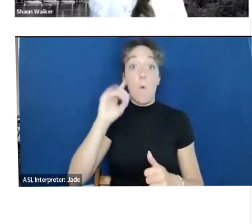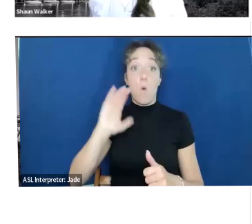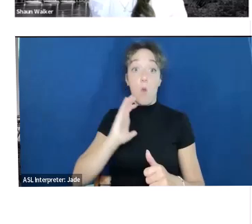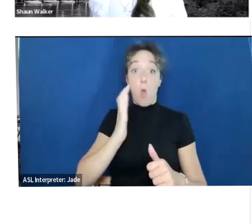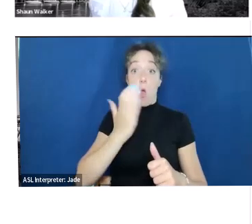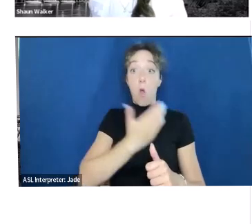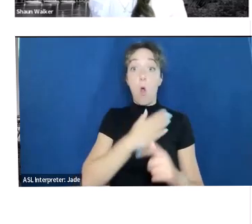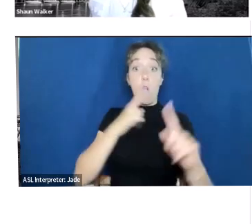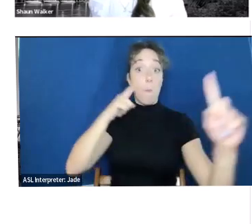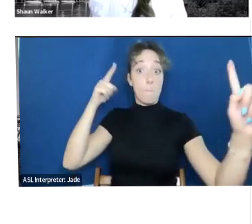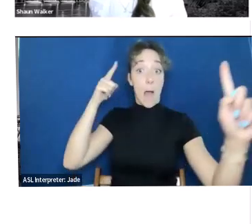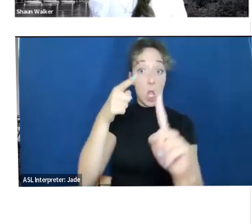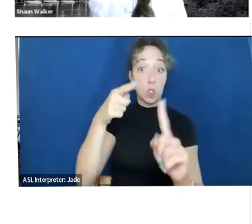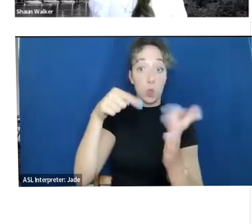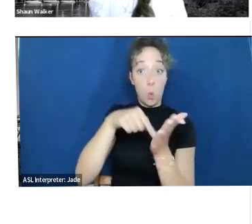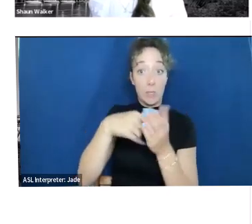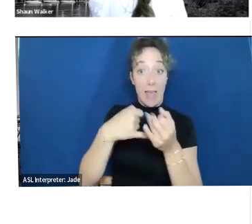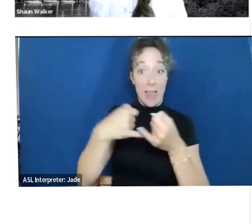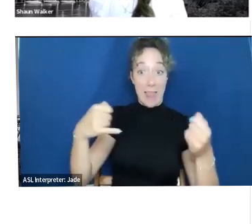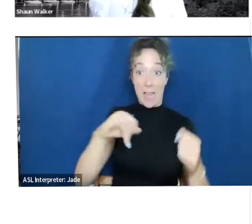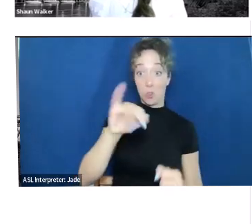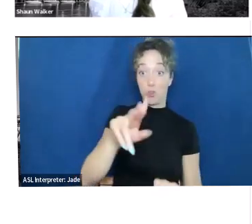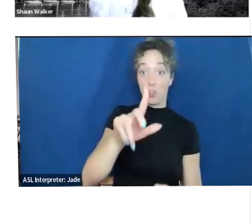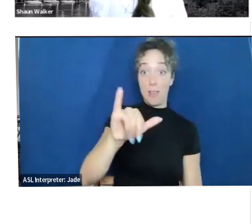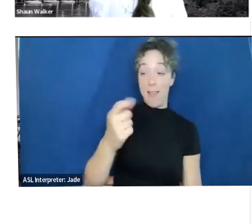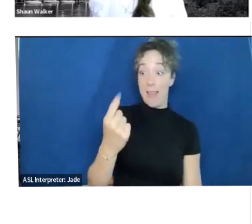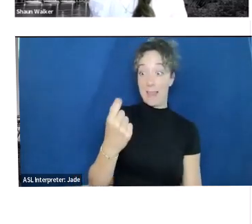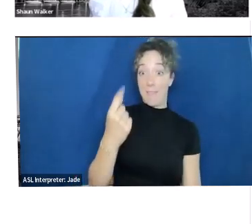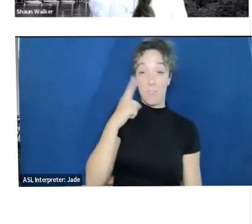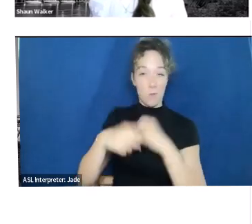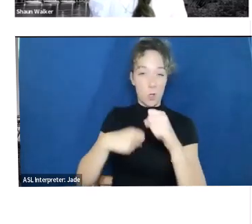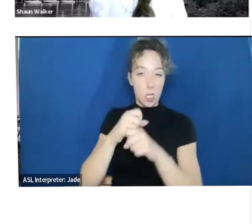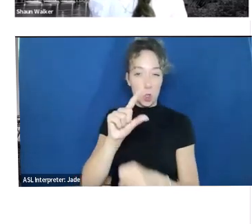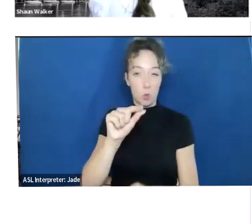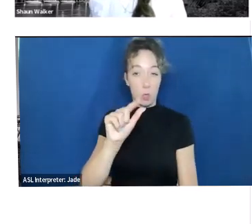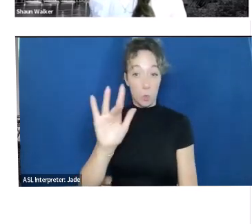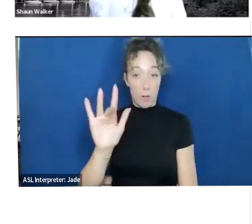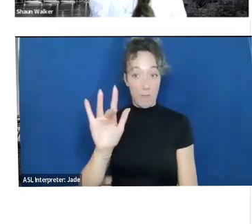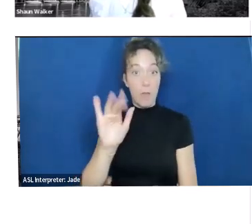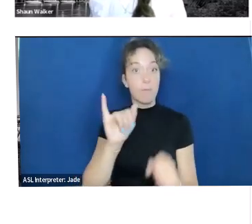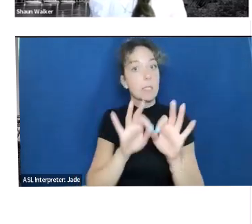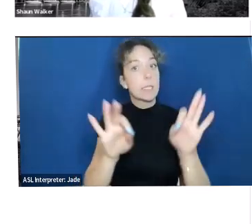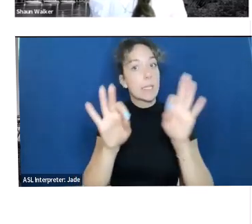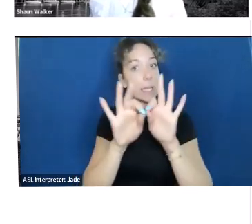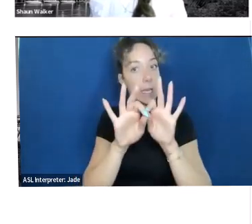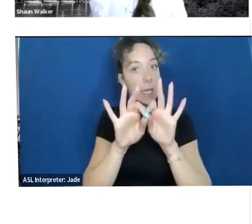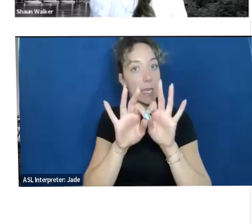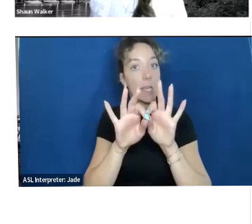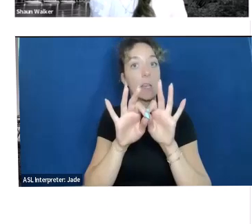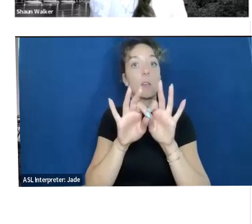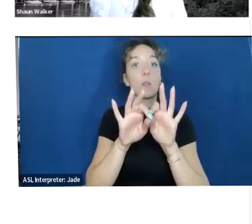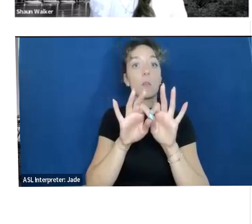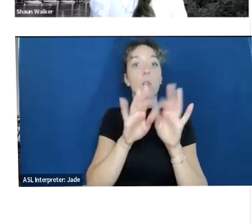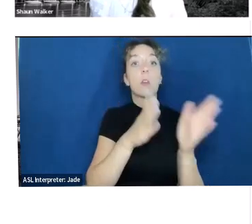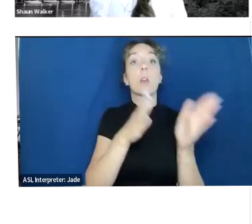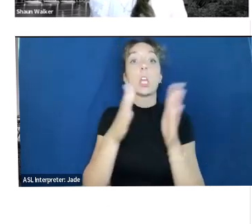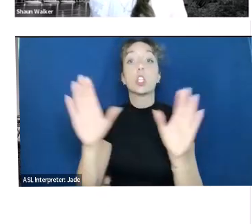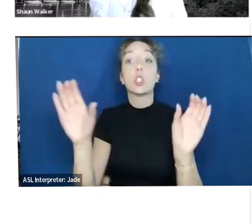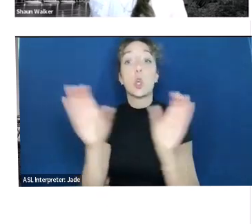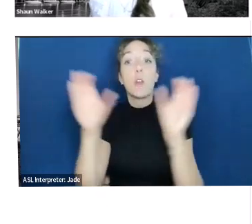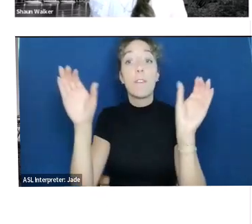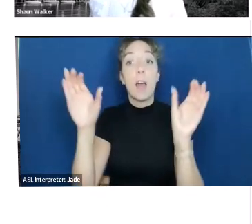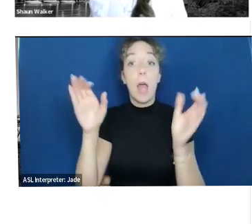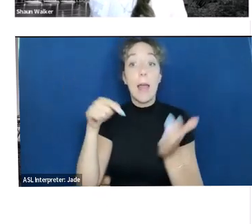deadlines for July 11th for 2025 is key, and certifying by July 25th.